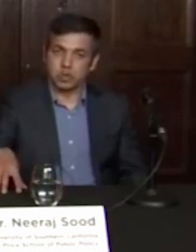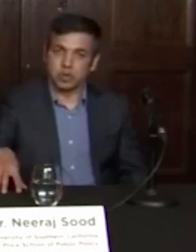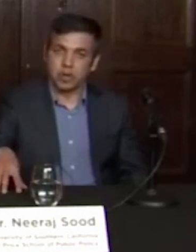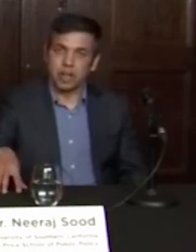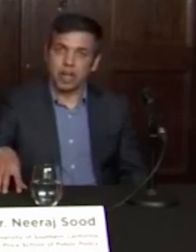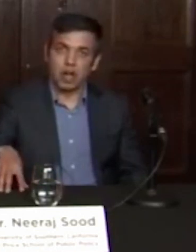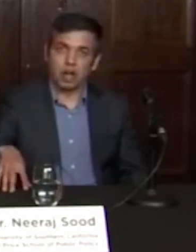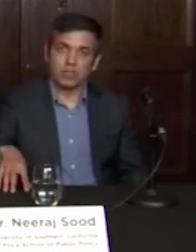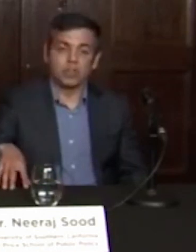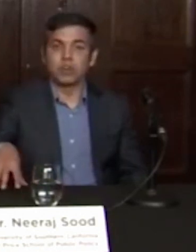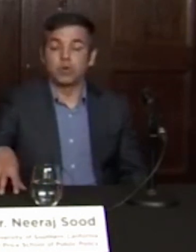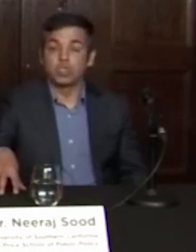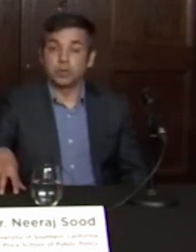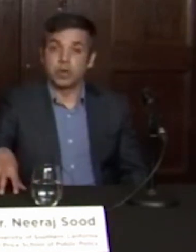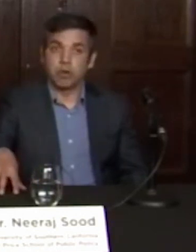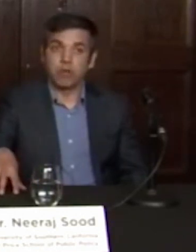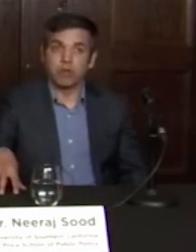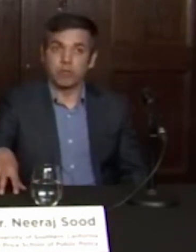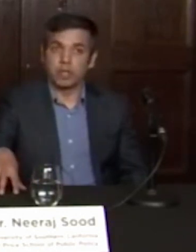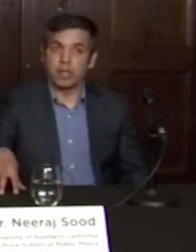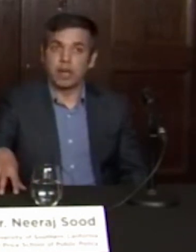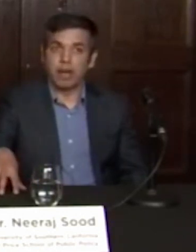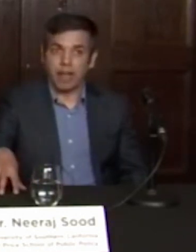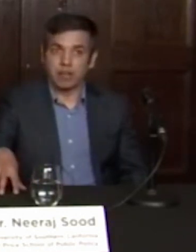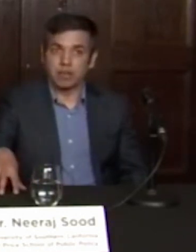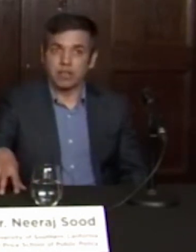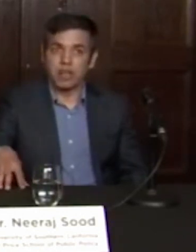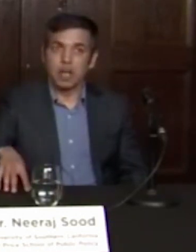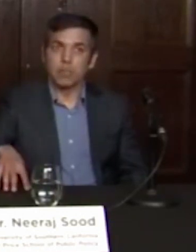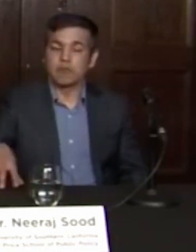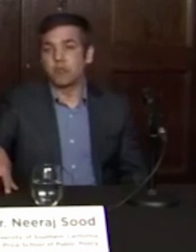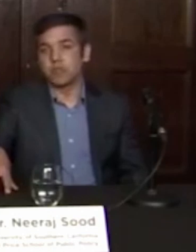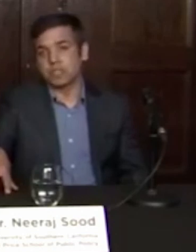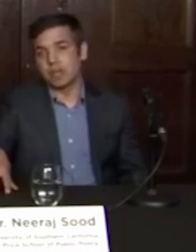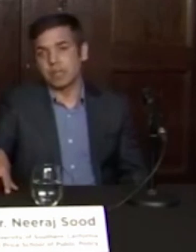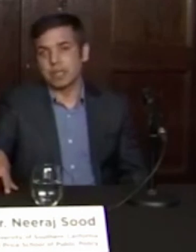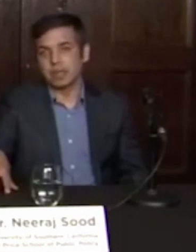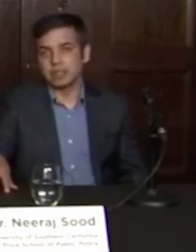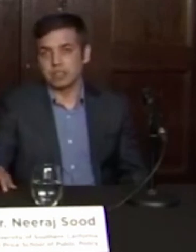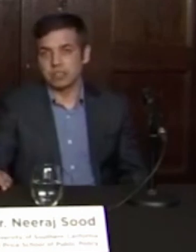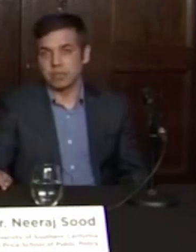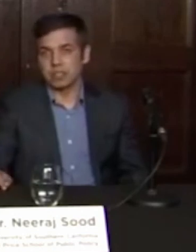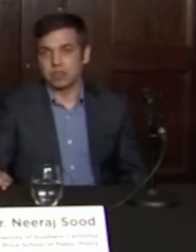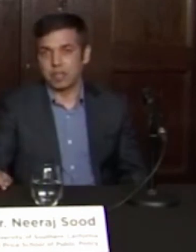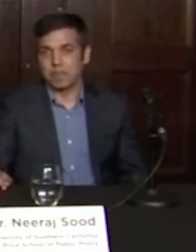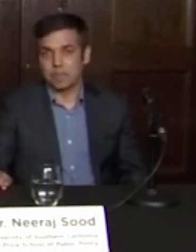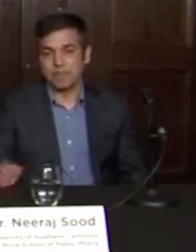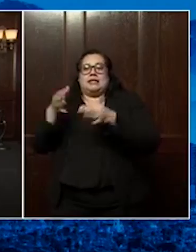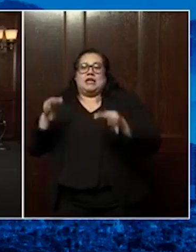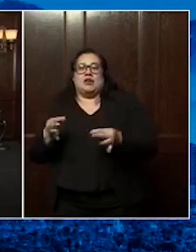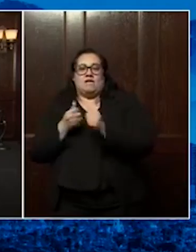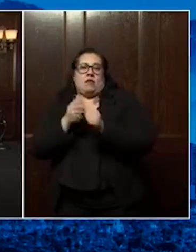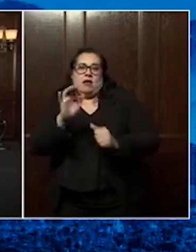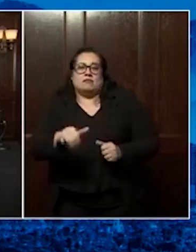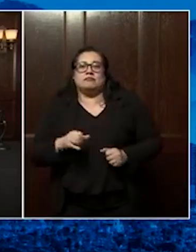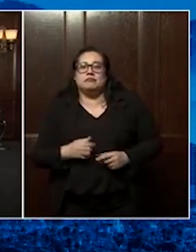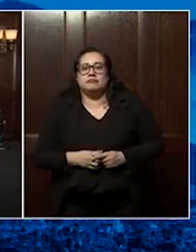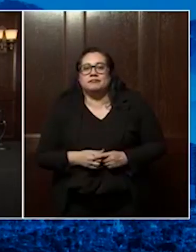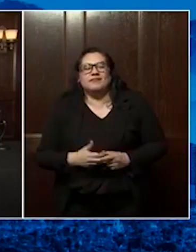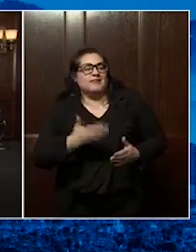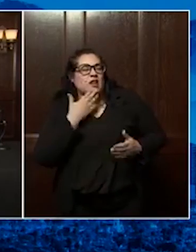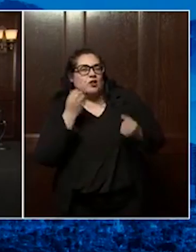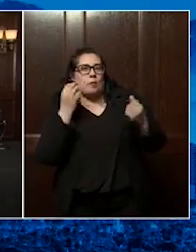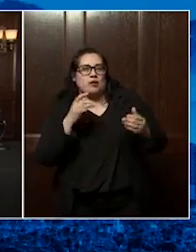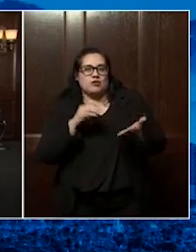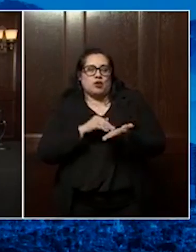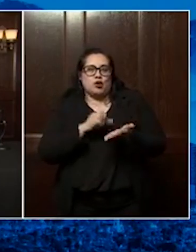making sure the conclusions we are drawing from the data are accurate before we start making decisions based on them. Thank you so